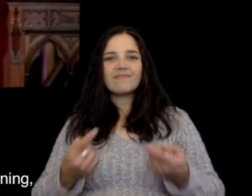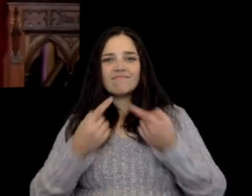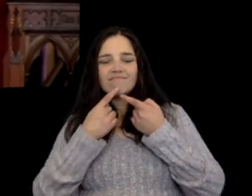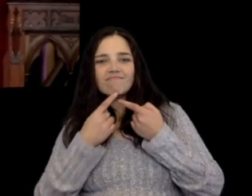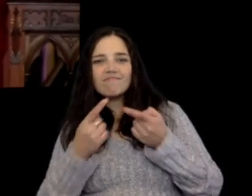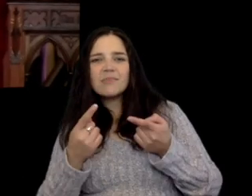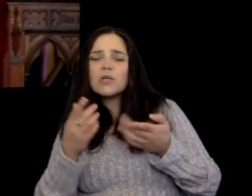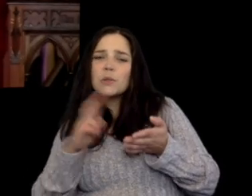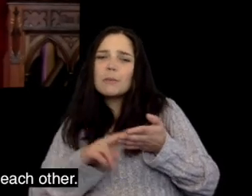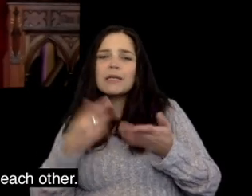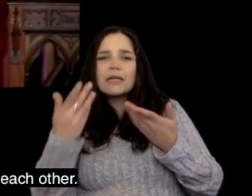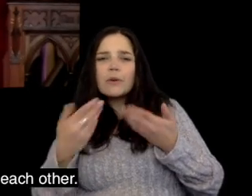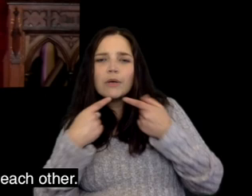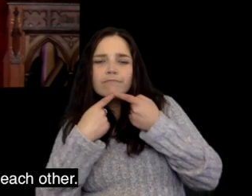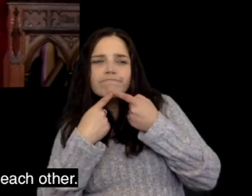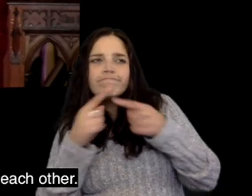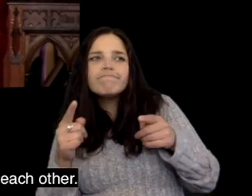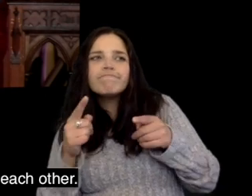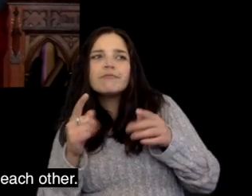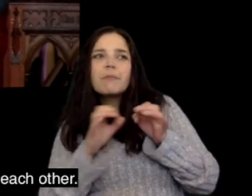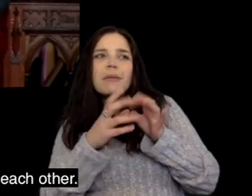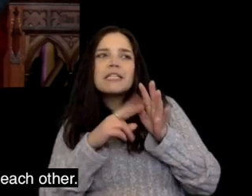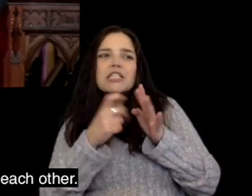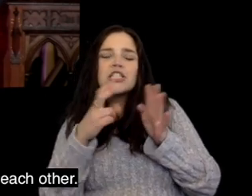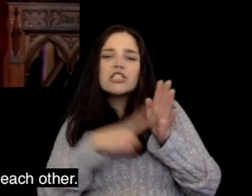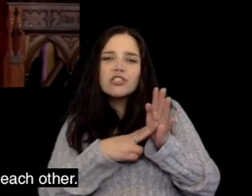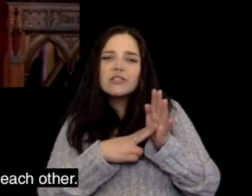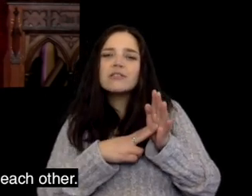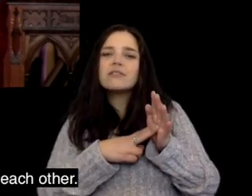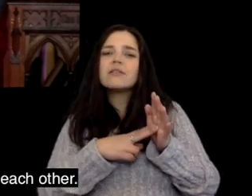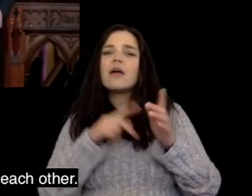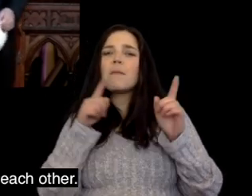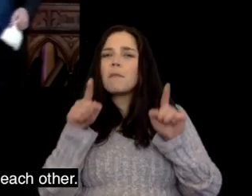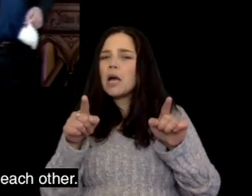normally pronounce the benediction, but I wonder this morning,